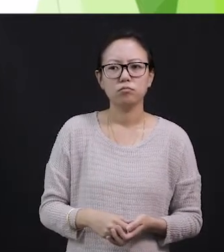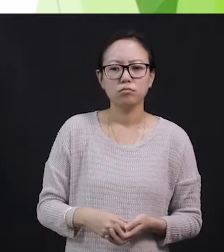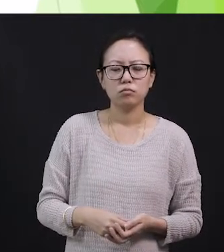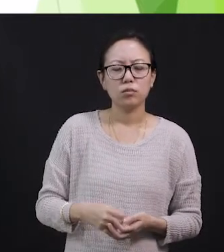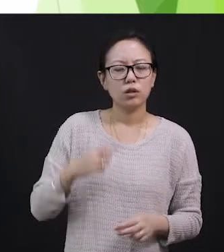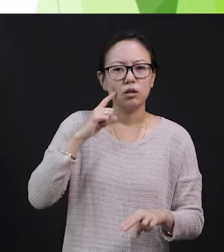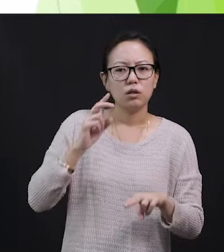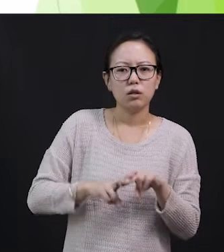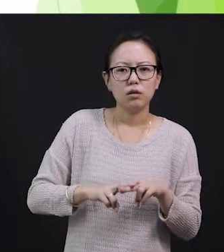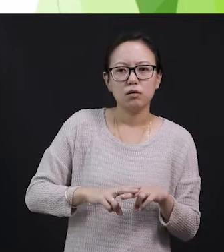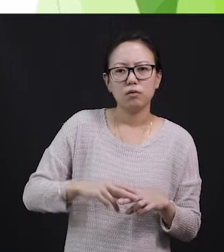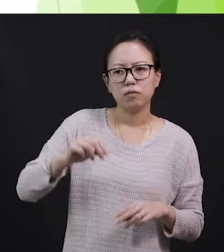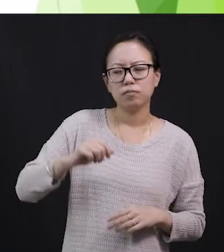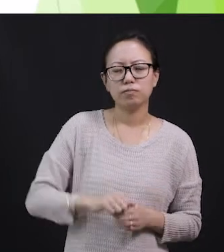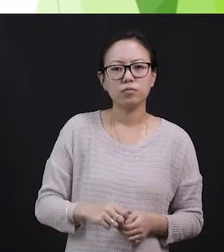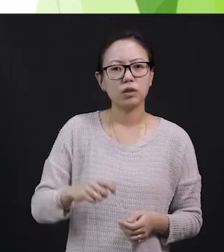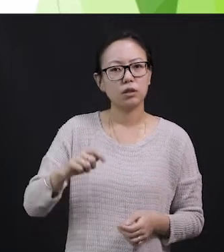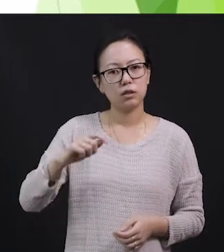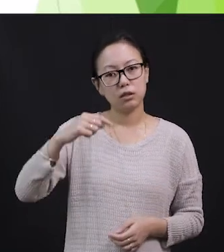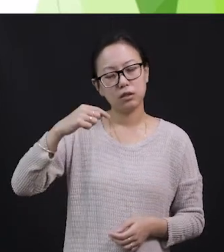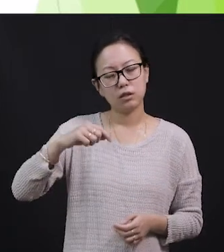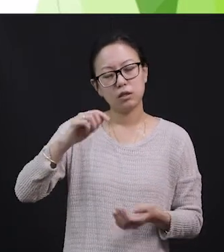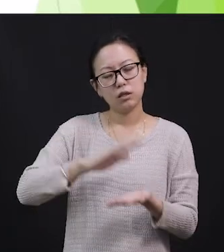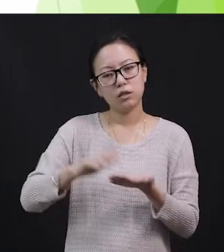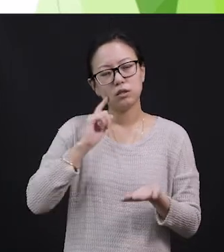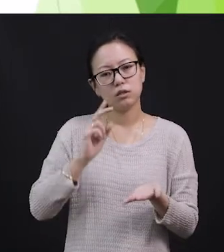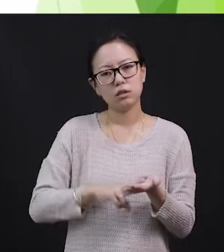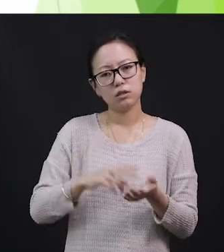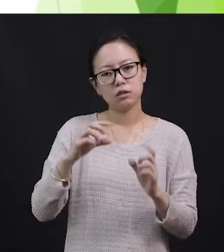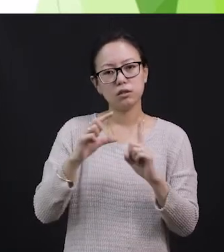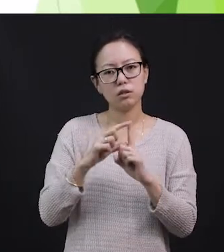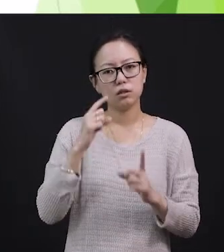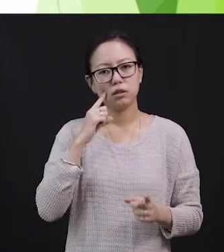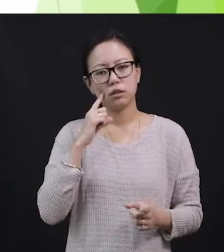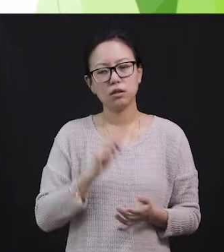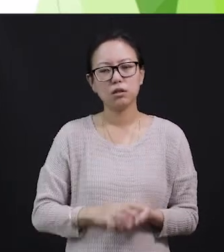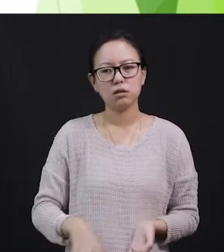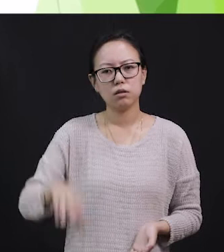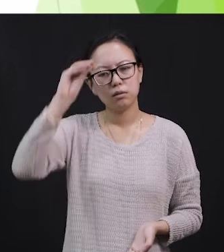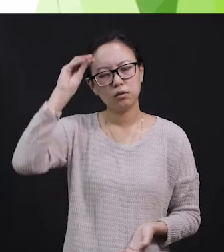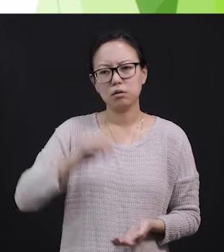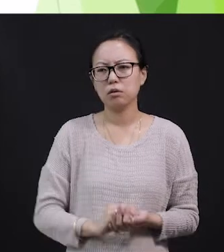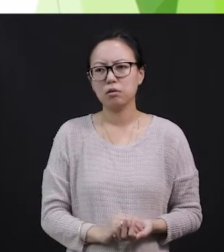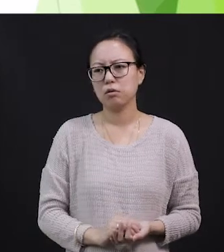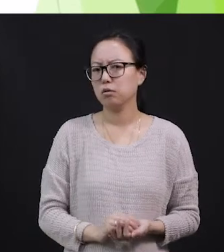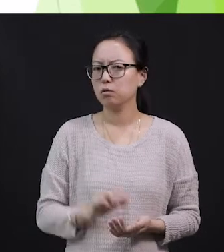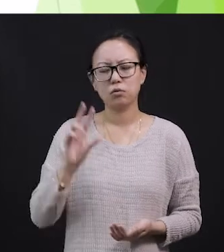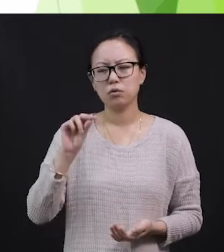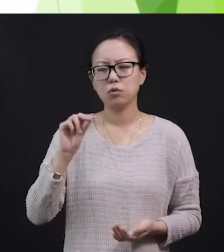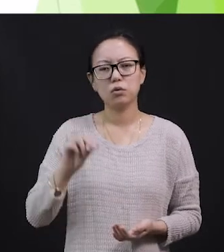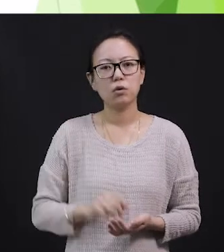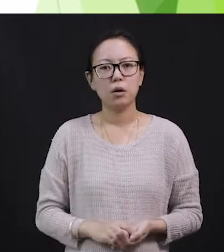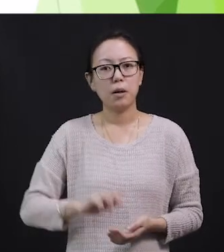their language. So what are the steps that were taken by the company to introduce this new education in India? So